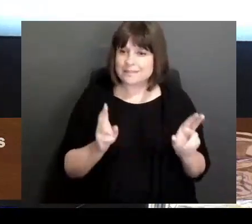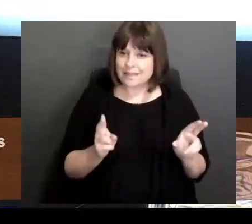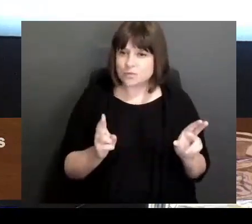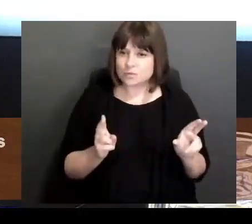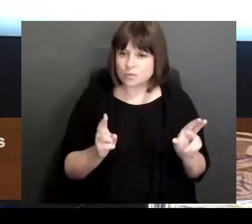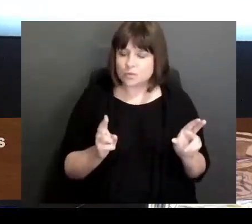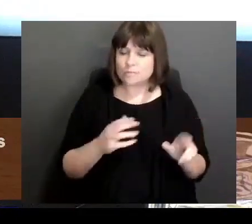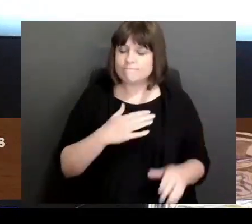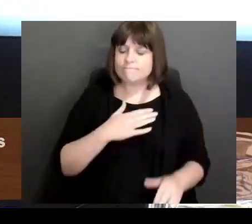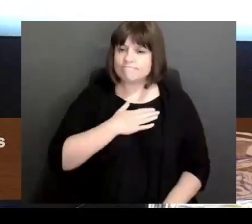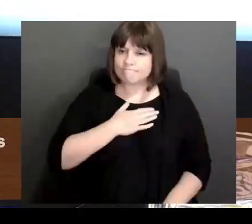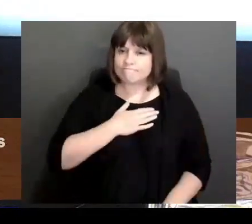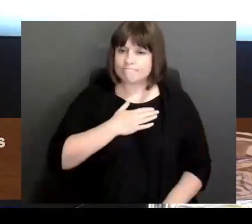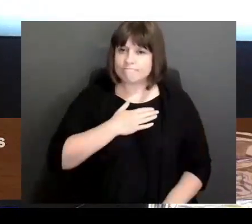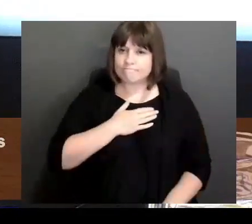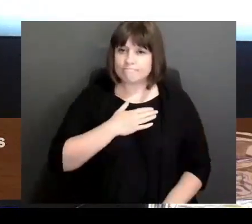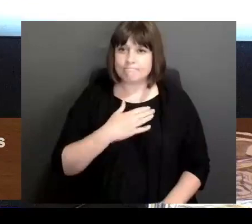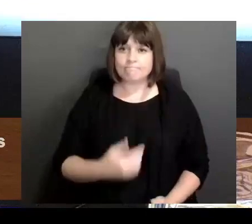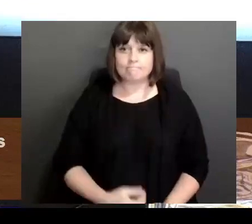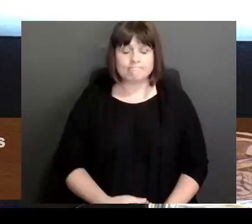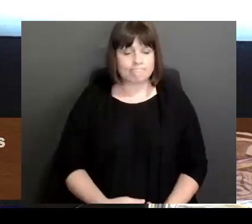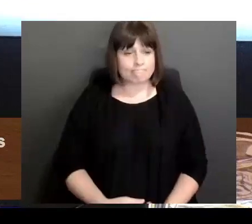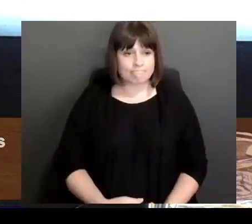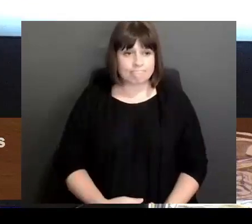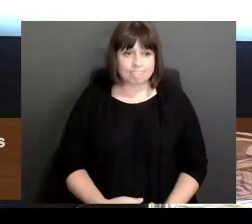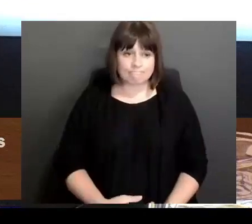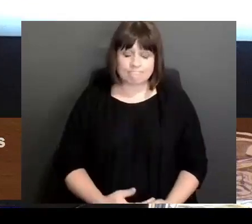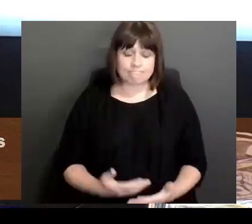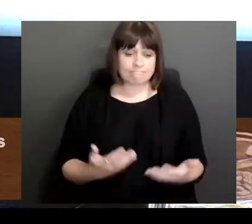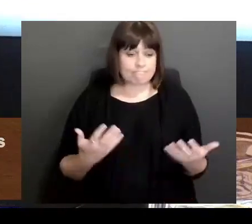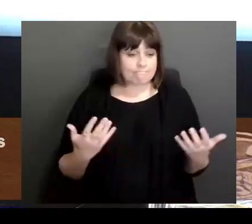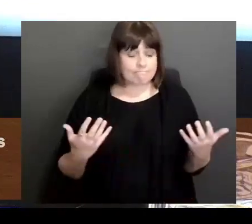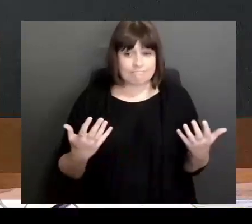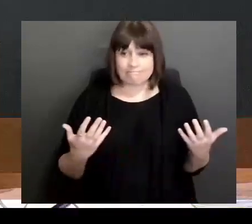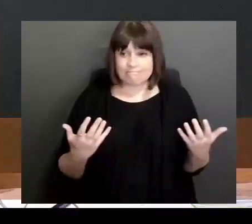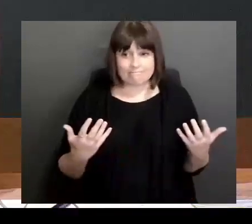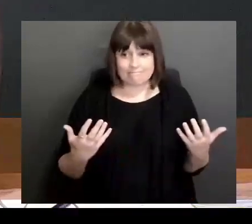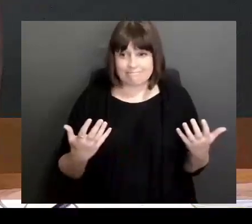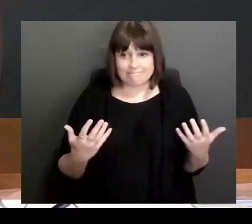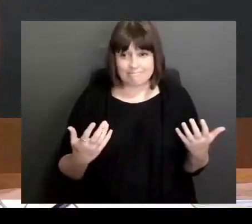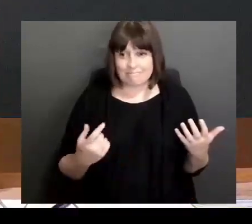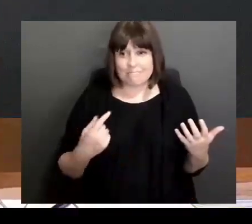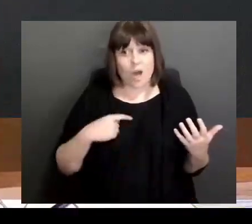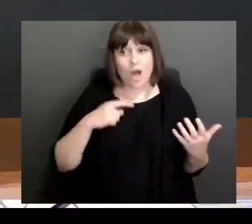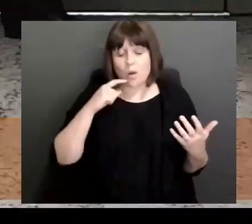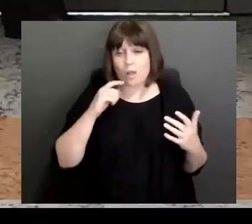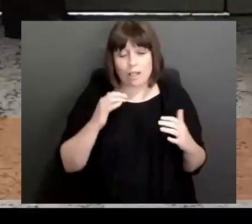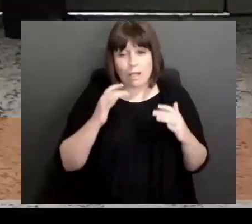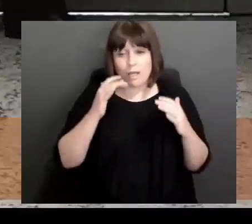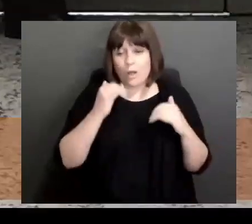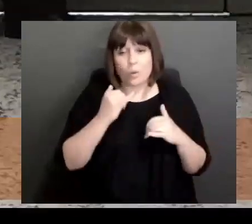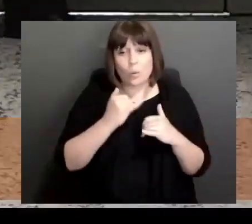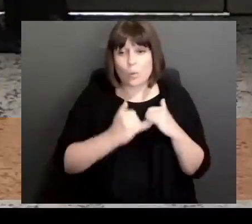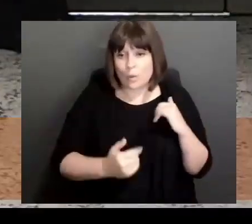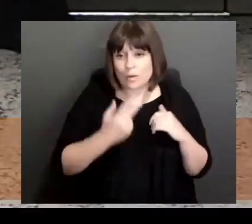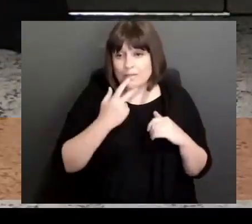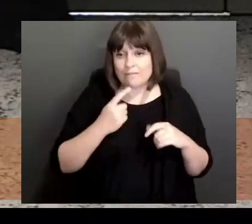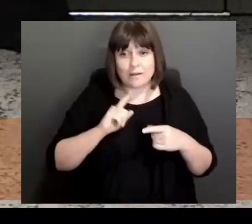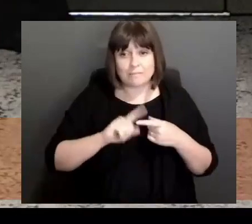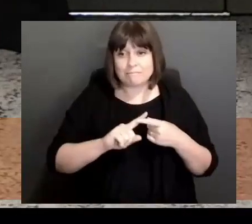That's the most I think you'll be able to get out of me without really breaking me. I'm sorry. Thanks, Minister.